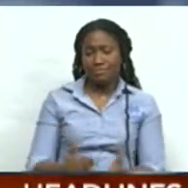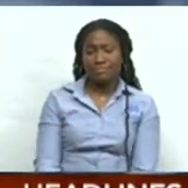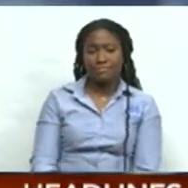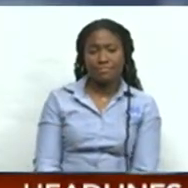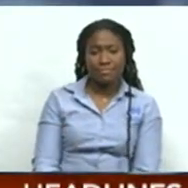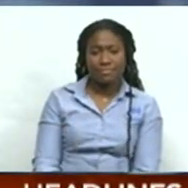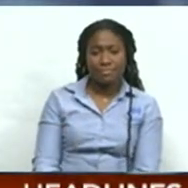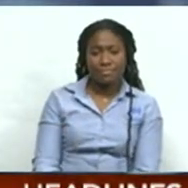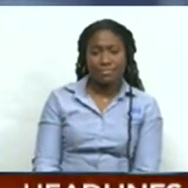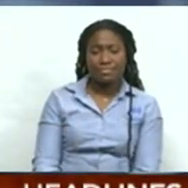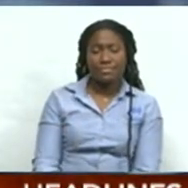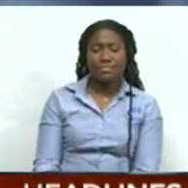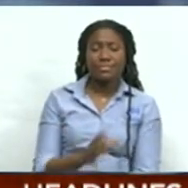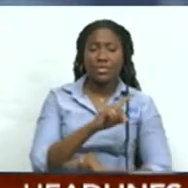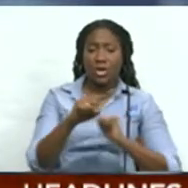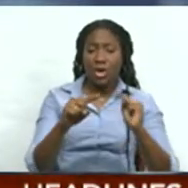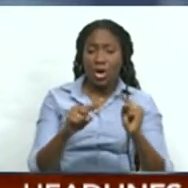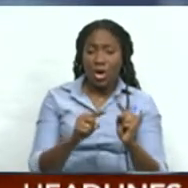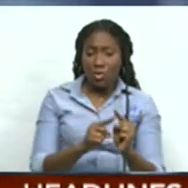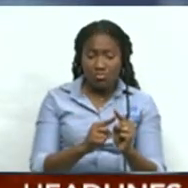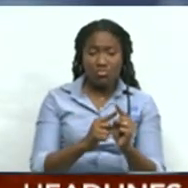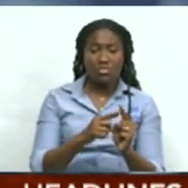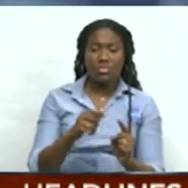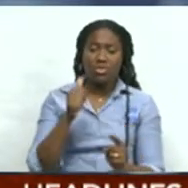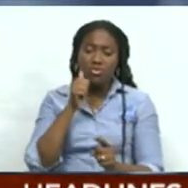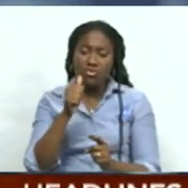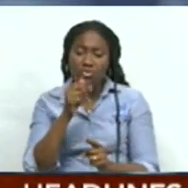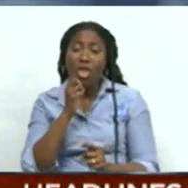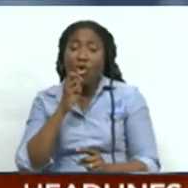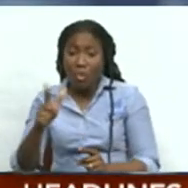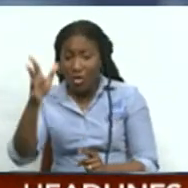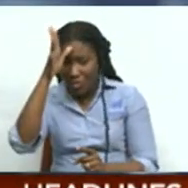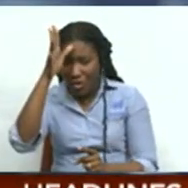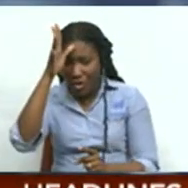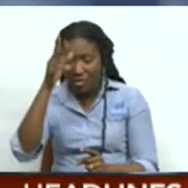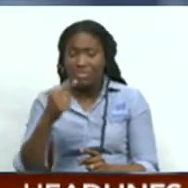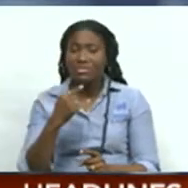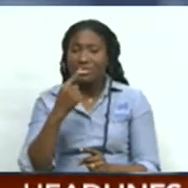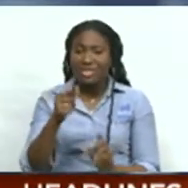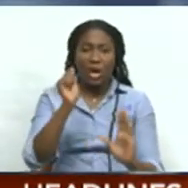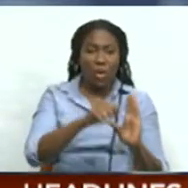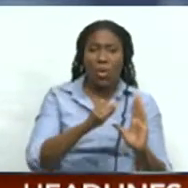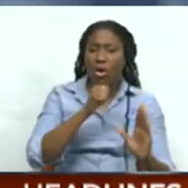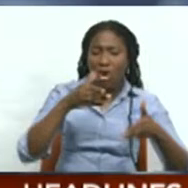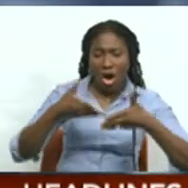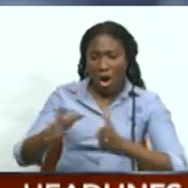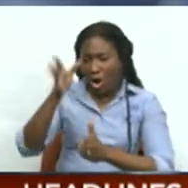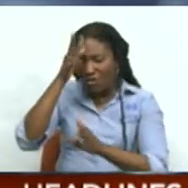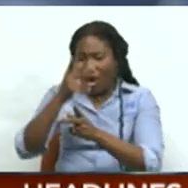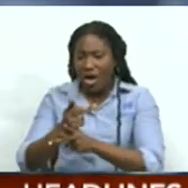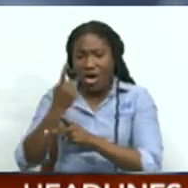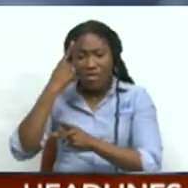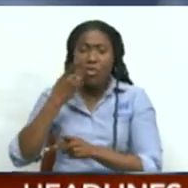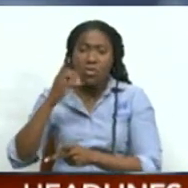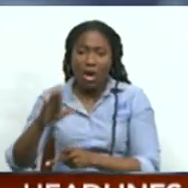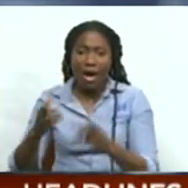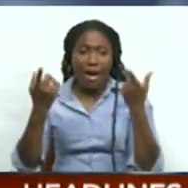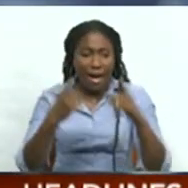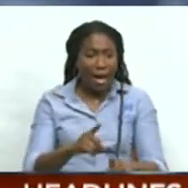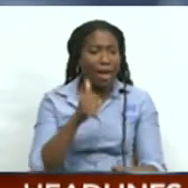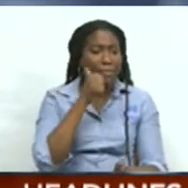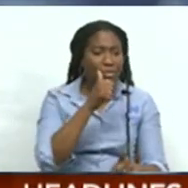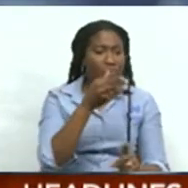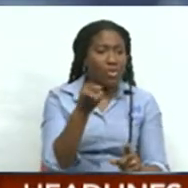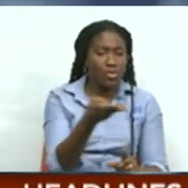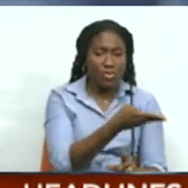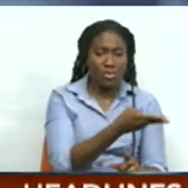And responding to the father of 4-year-old Amara Lalit, who said he was denied custody of his daughter before she was brutally murdered, the minister advised